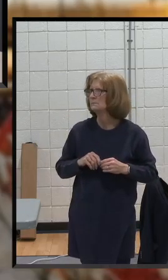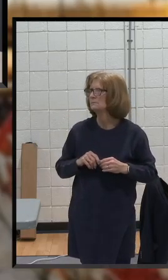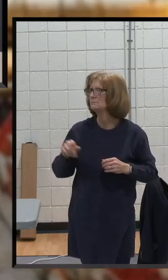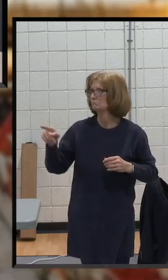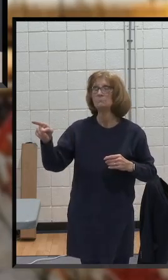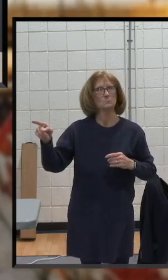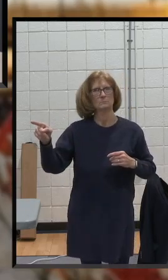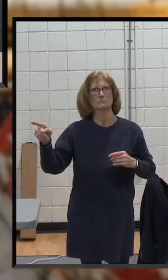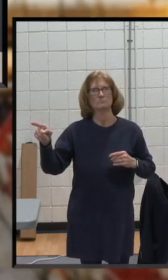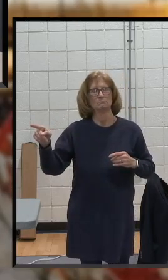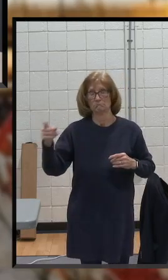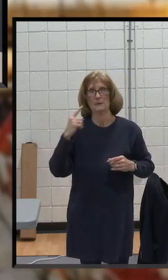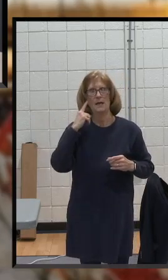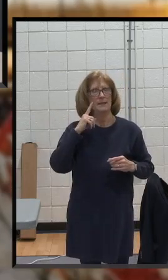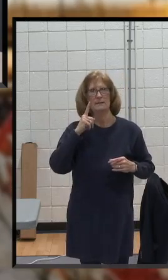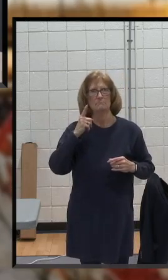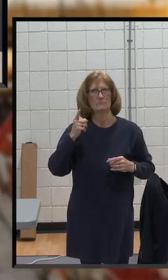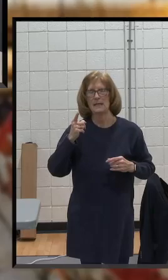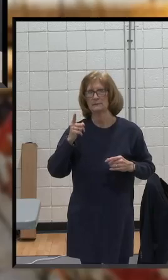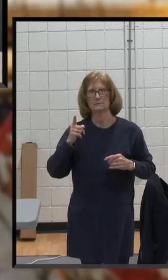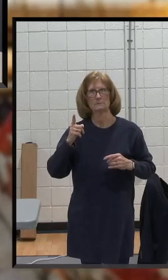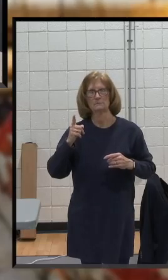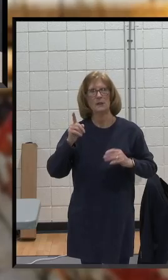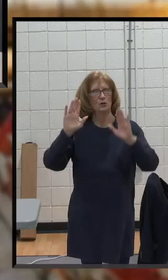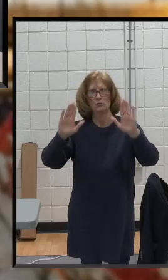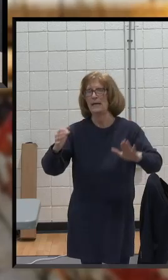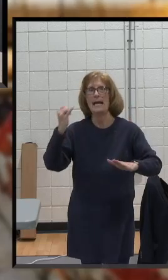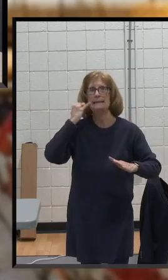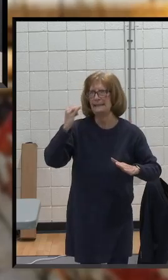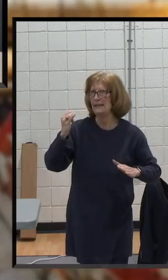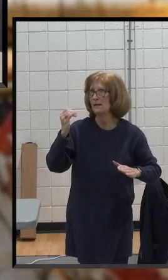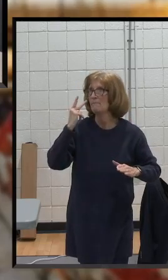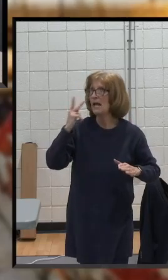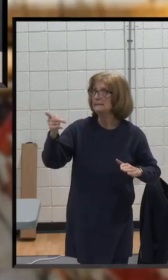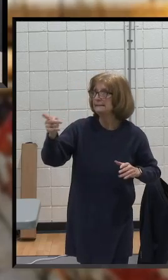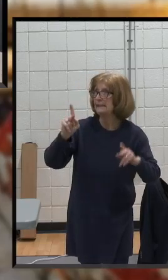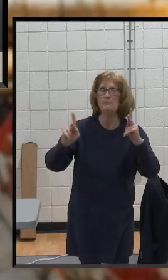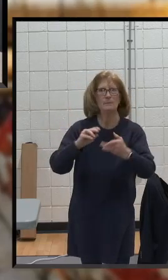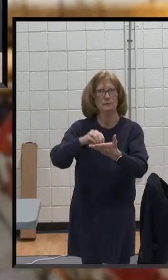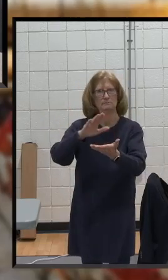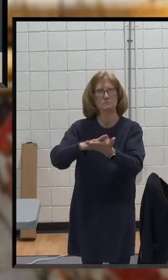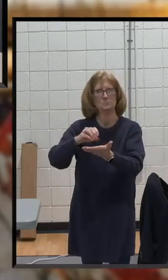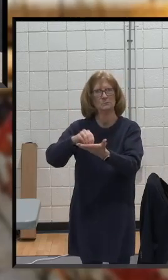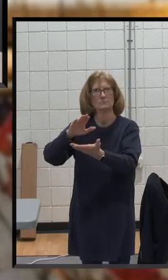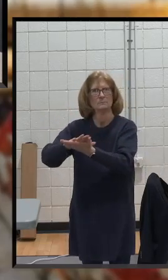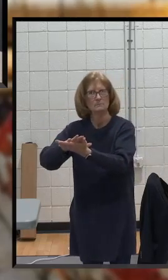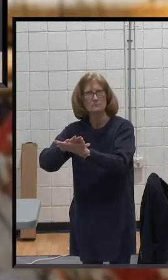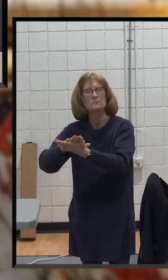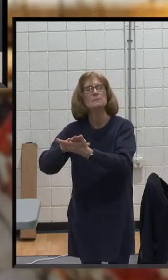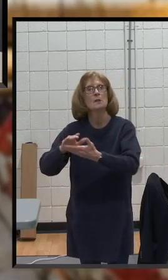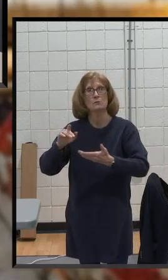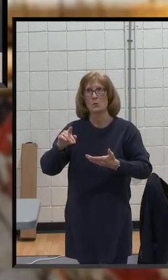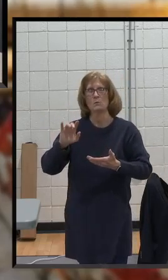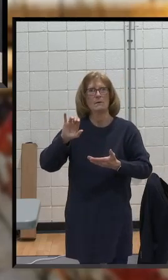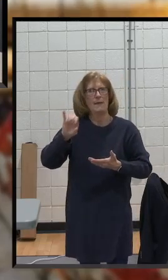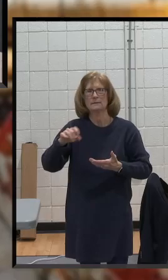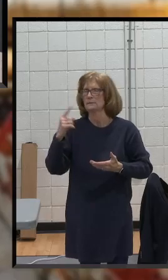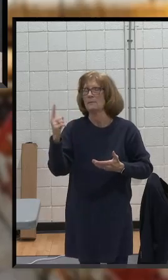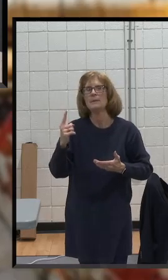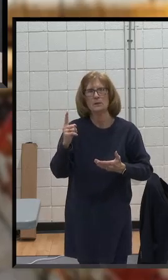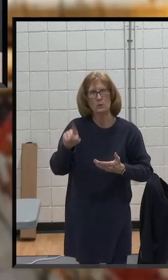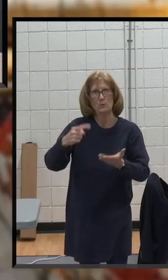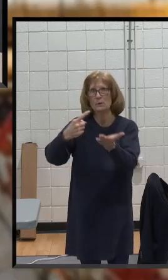I think that's a great idea. I see Laura taking some notes here. And so that's something that we'll look